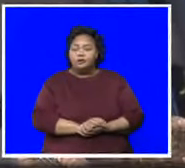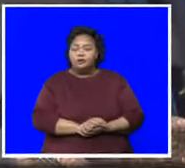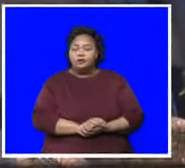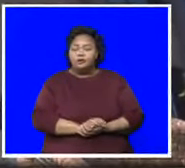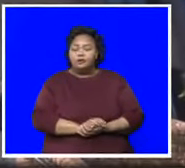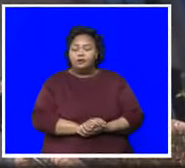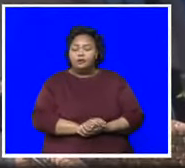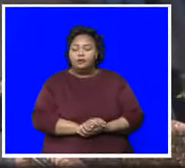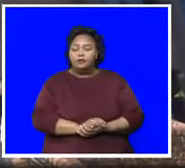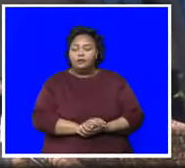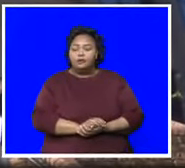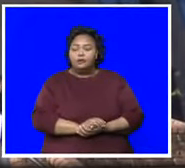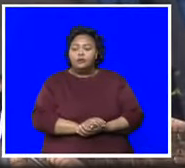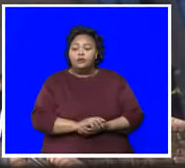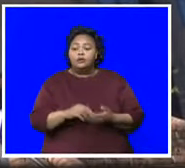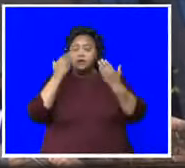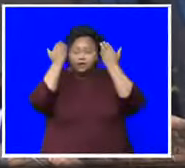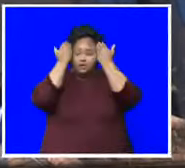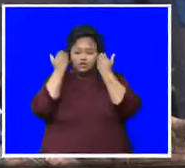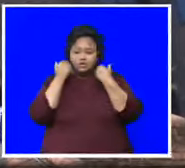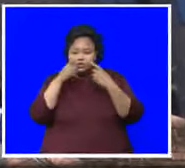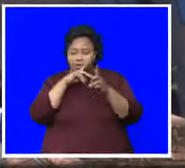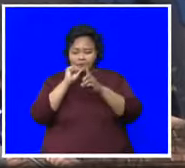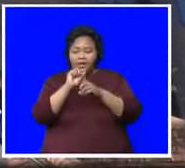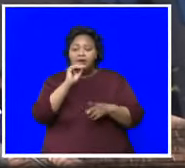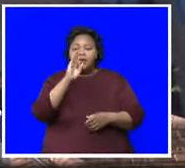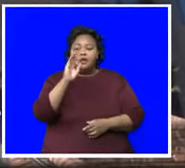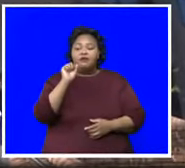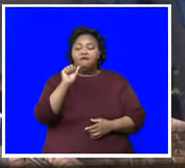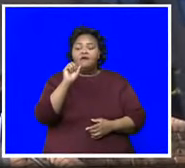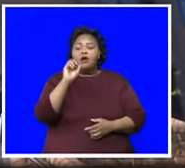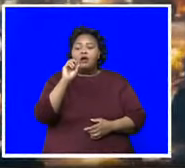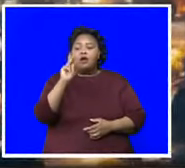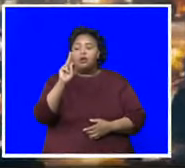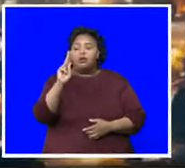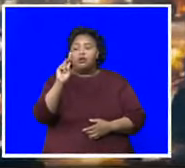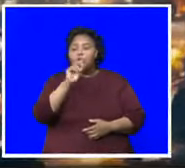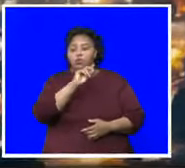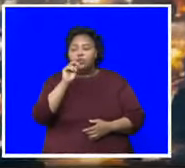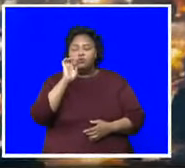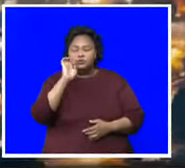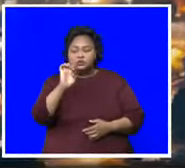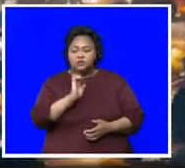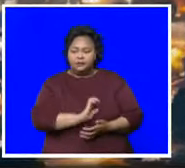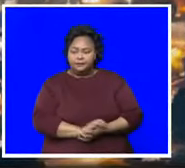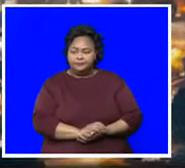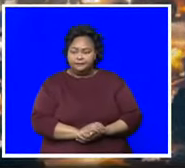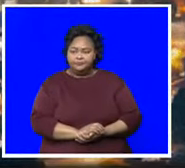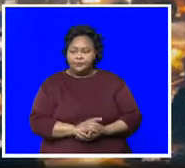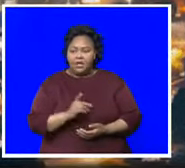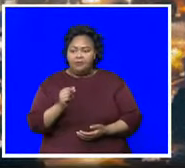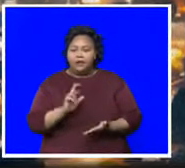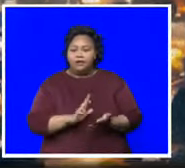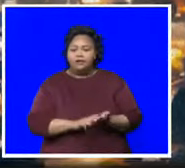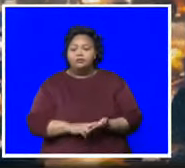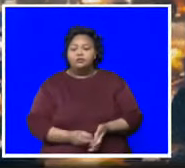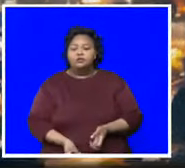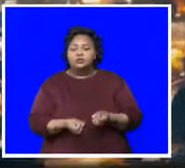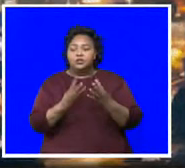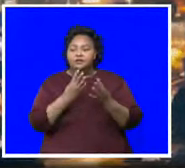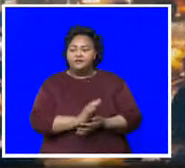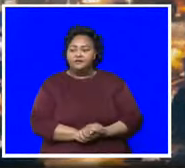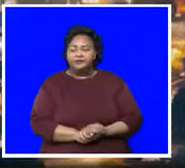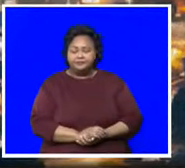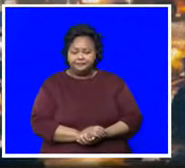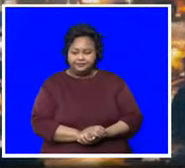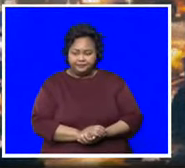Eswatini TV News, Temgosi Mavimbela with Vuminkosi Nzinisa, High Court. Right now, let's take a look at our financial indexes and see